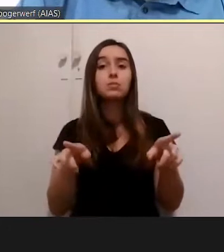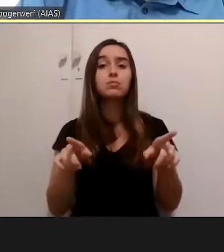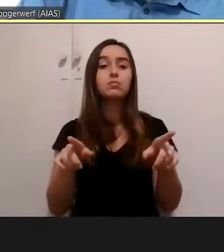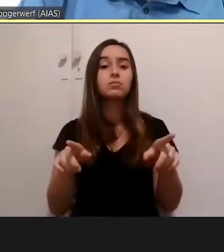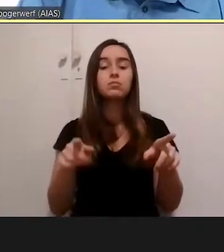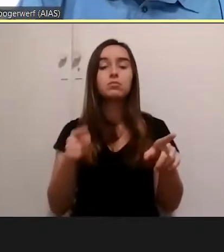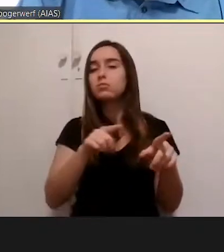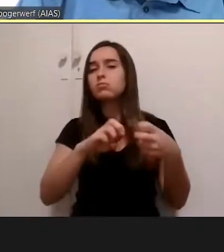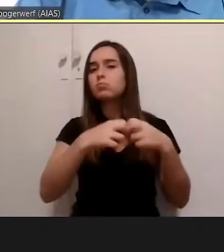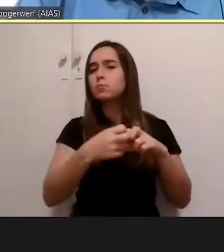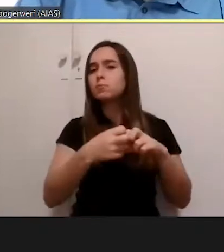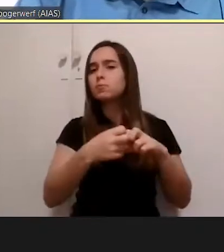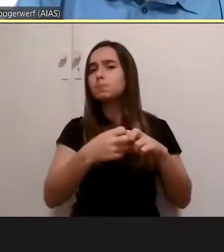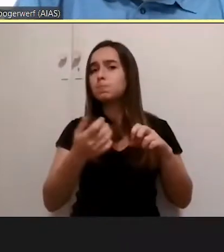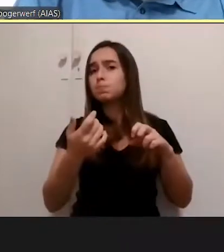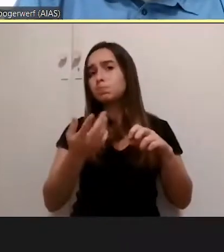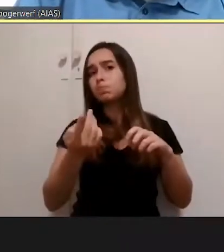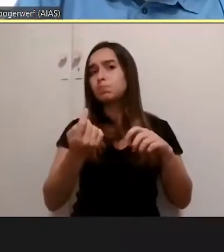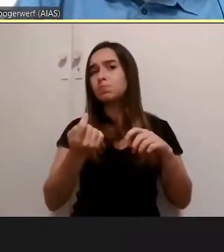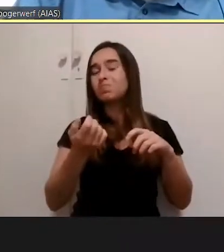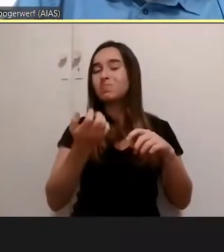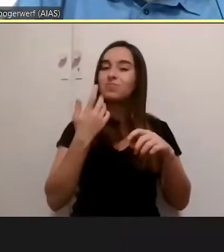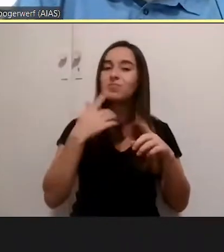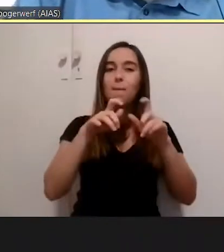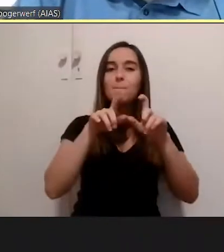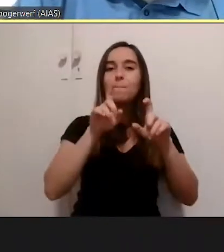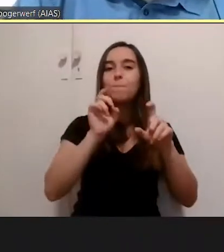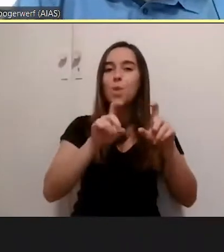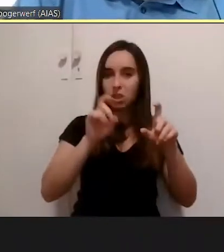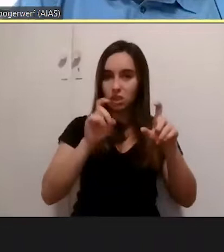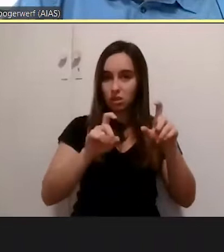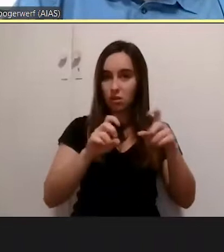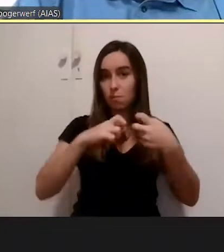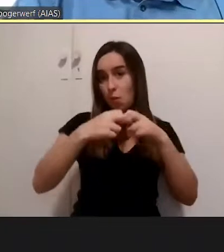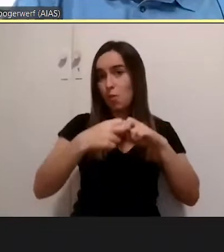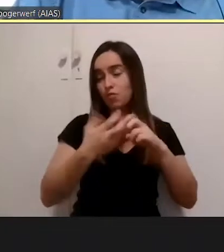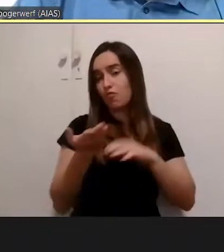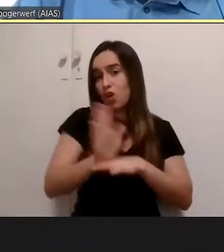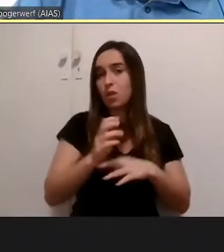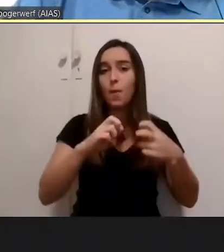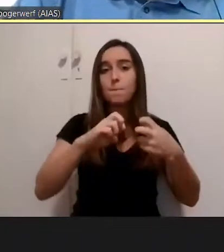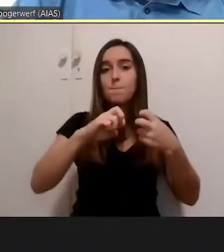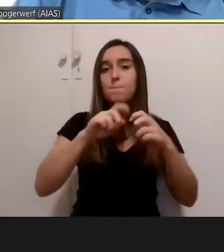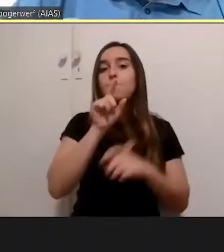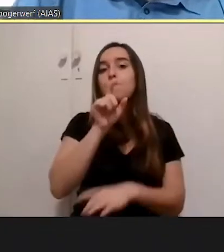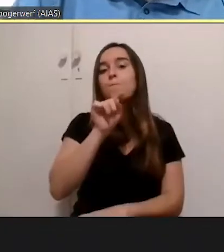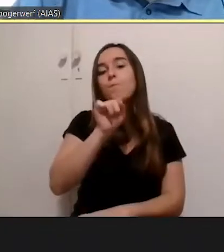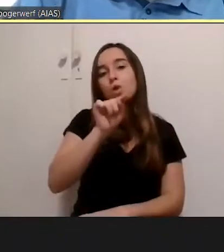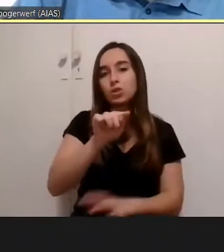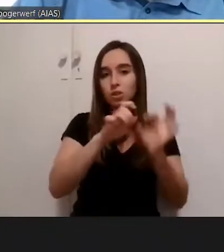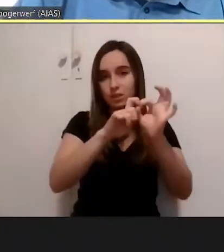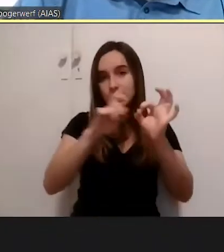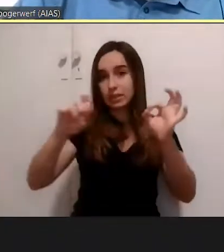problems. For example, the buttons are very small on the side of the device, so difficult to use by an older person with maybe tremor